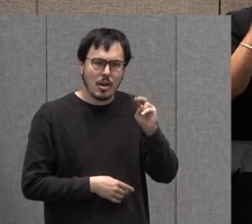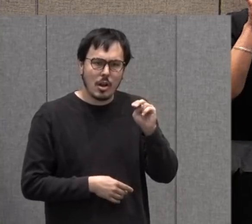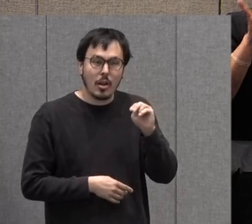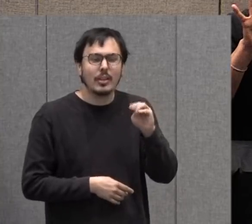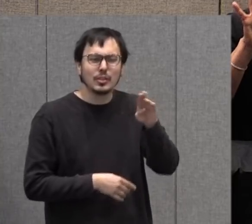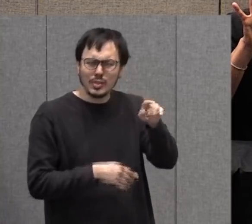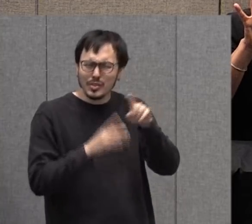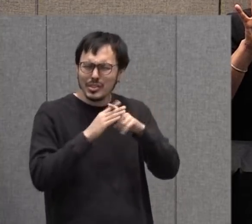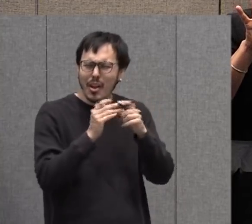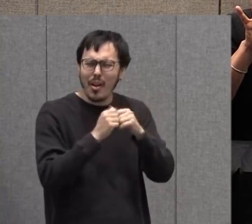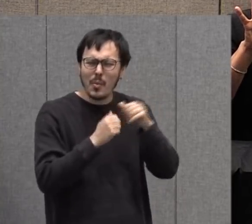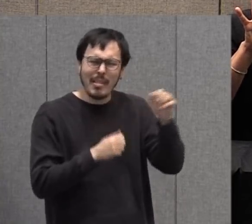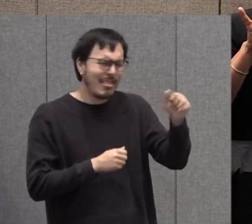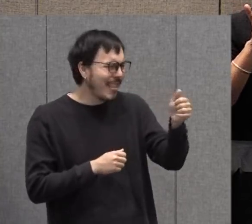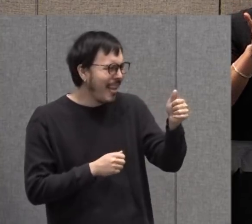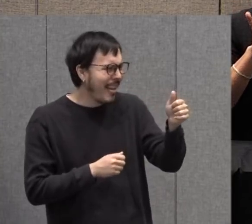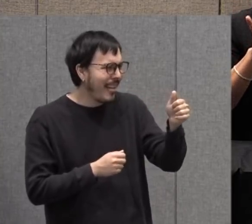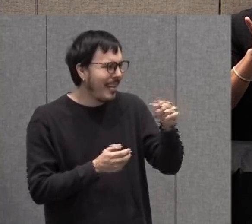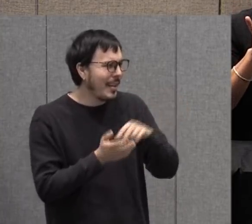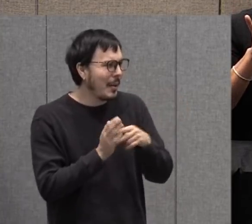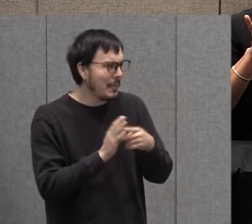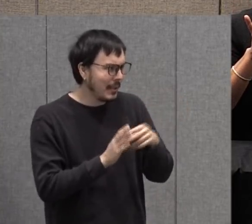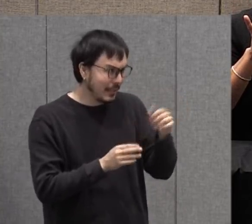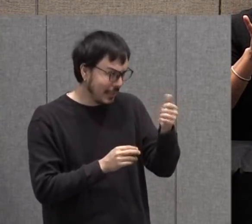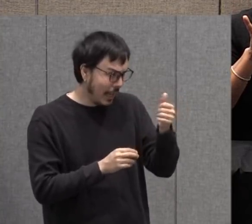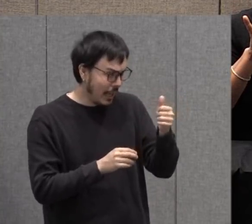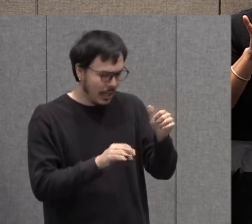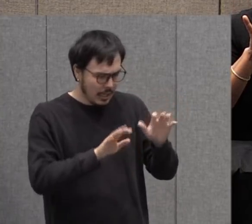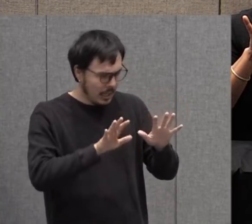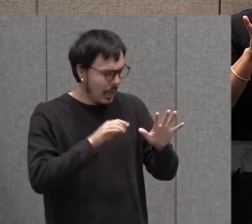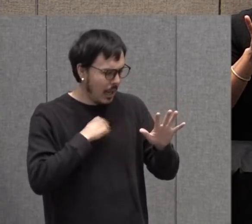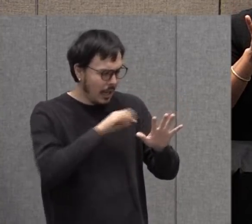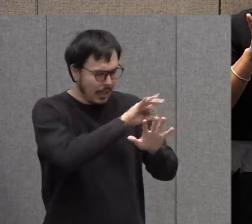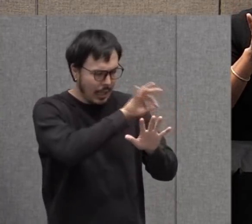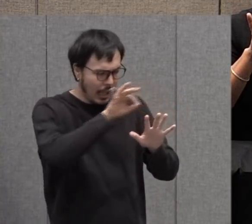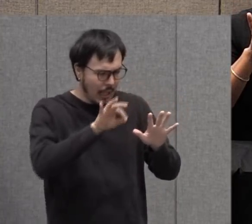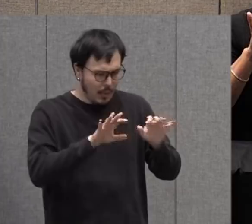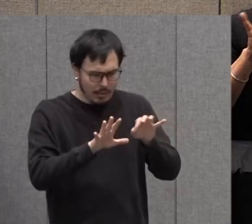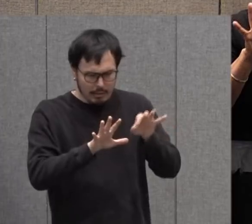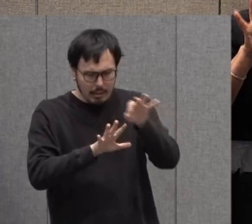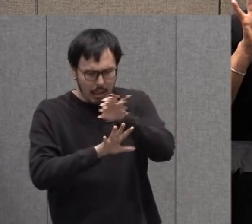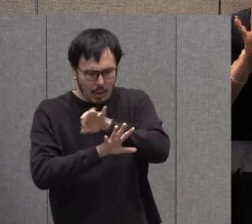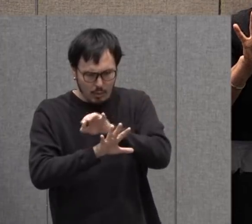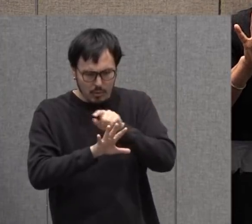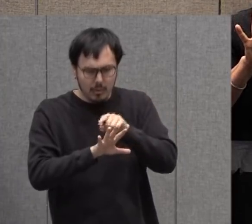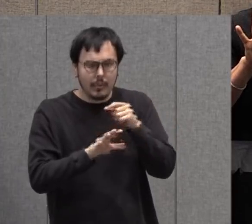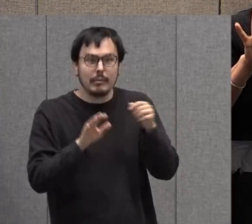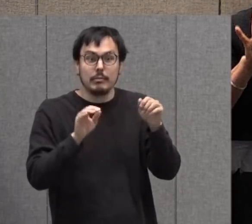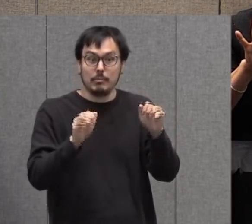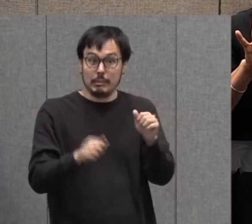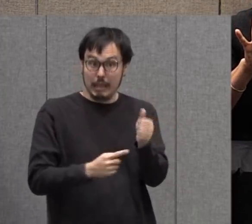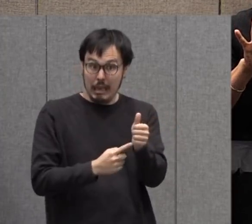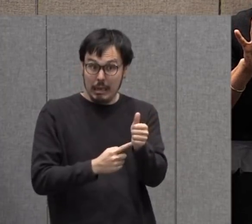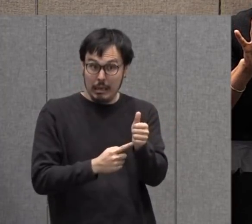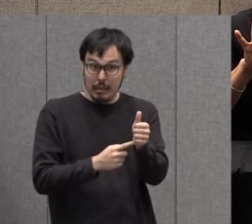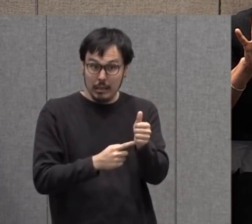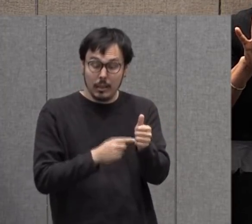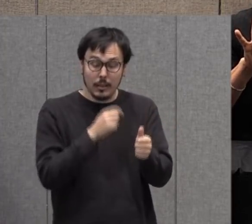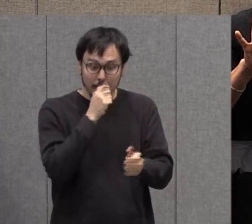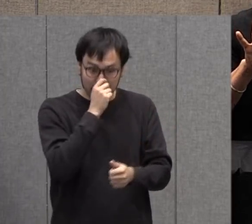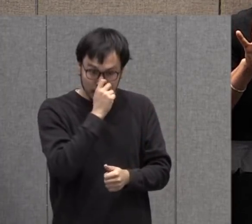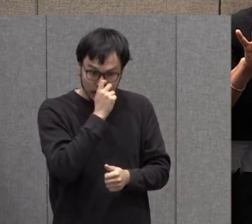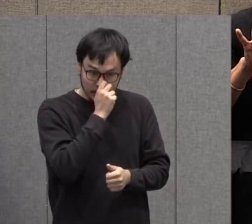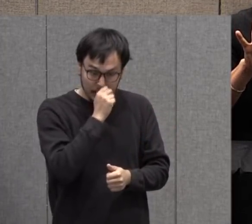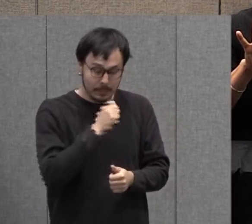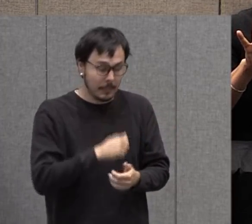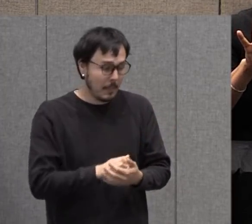started with 10. So I have my 10 fingers up. 1, 2, 3, 4, 5, 6, 7, 8, 9, 10. Okay, 10 cotton balls. Yes.